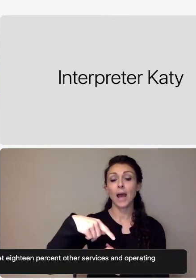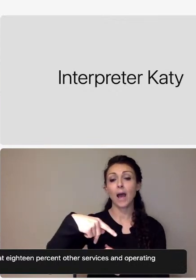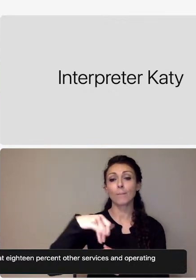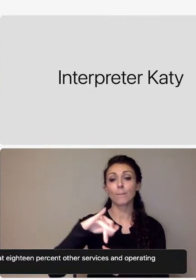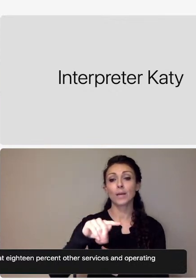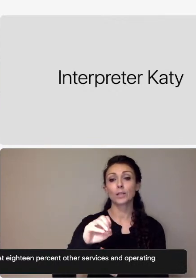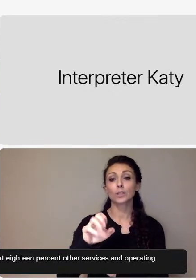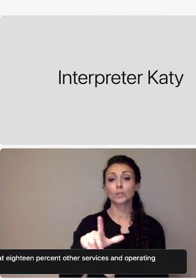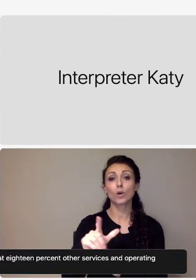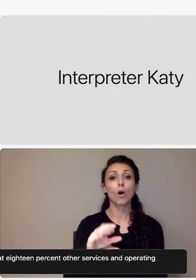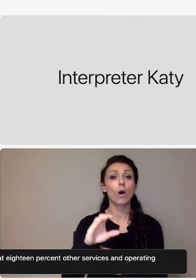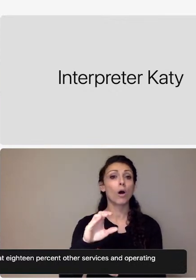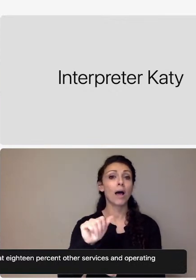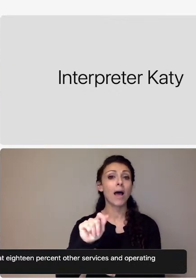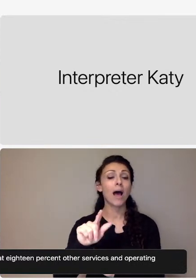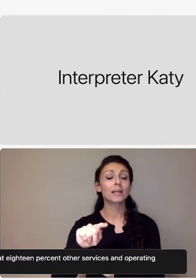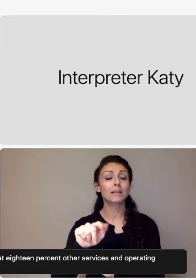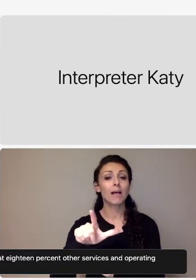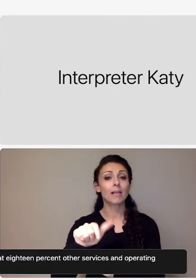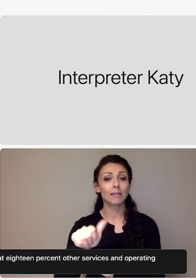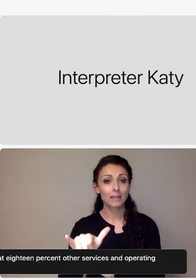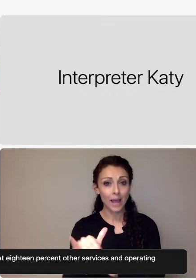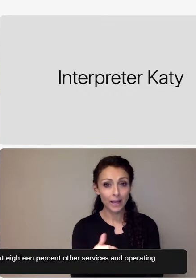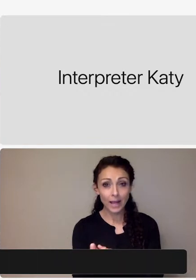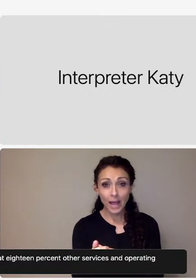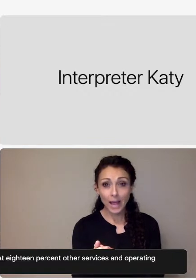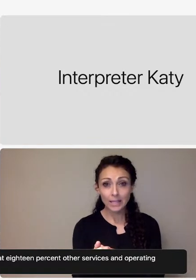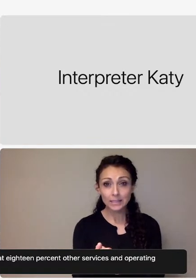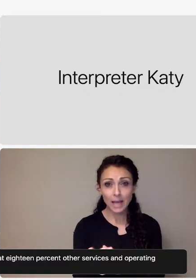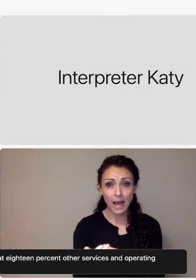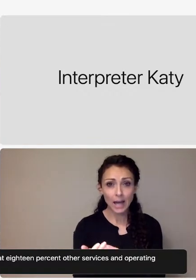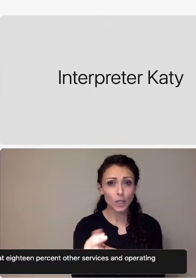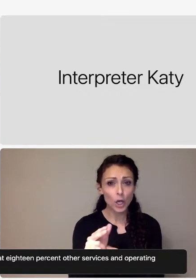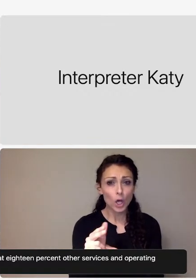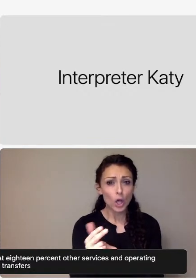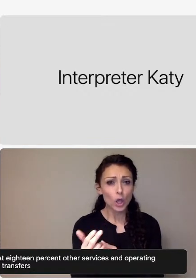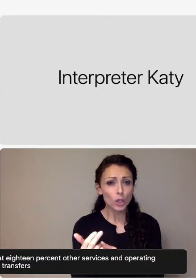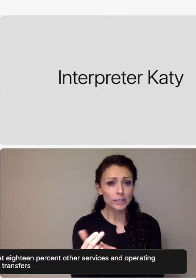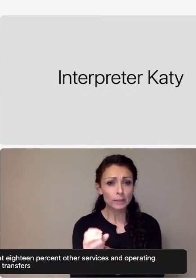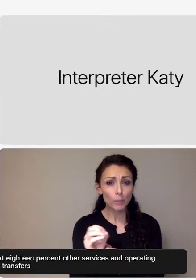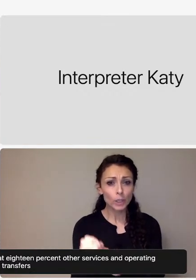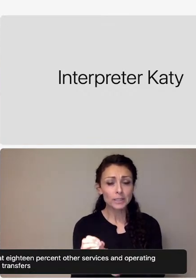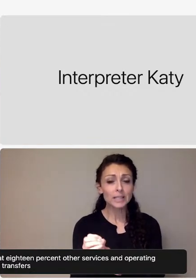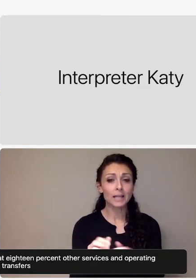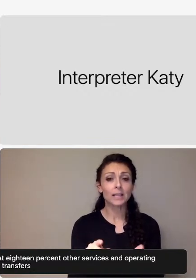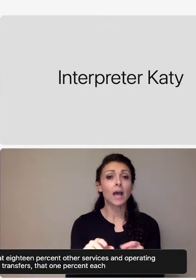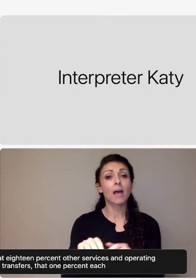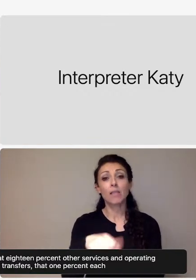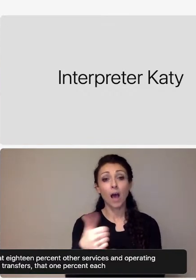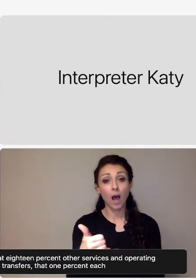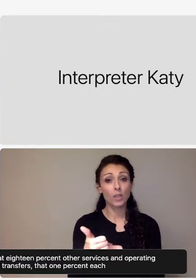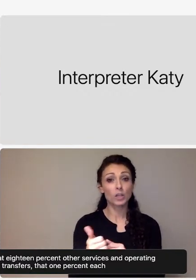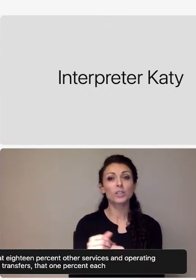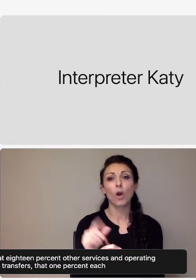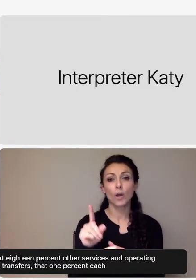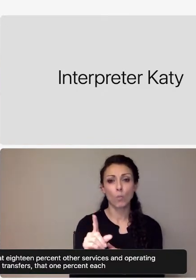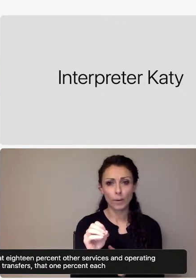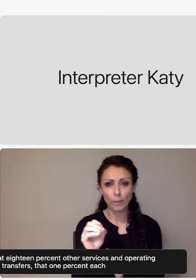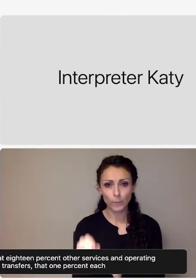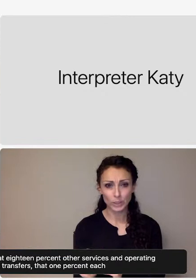at two percent and other outgo and inner fund transfers at one percent next slide